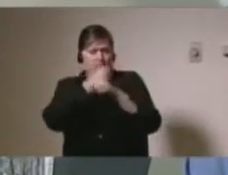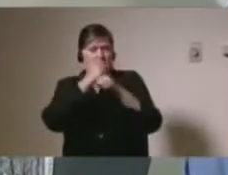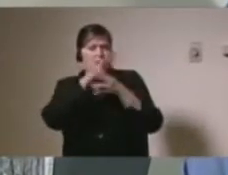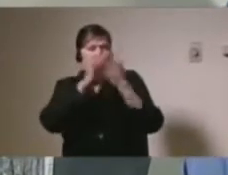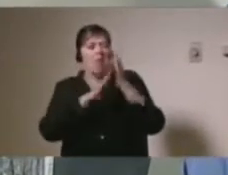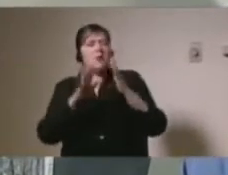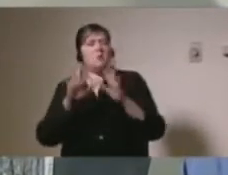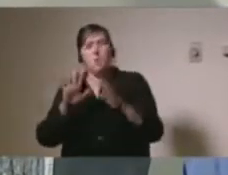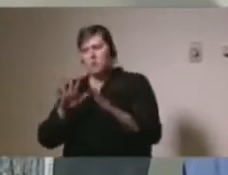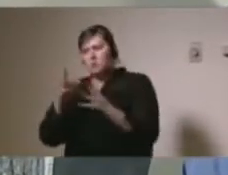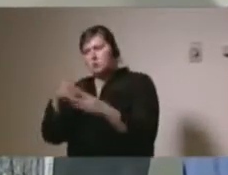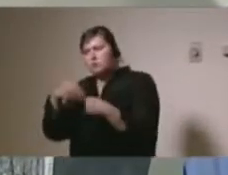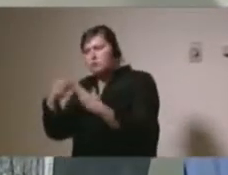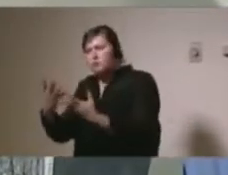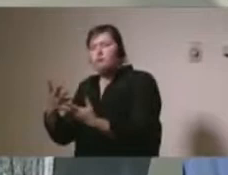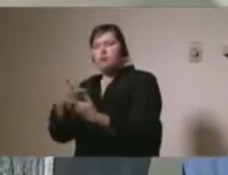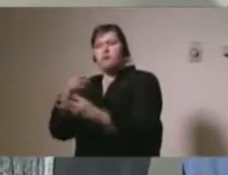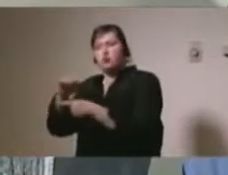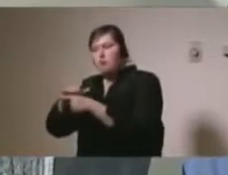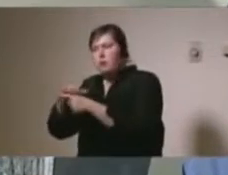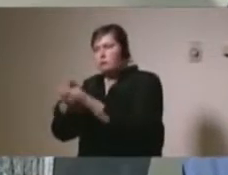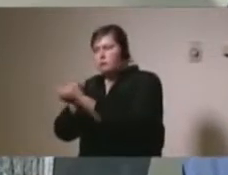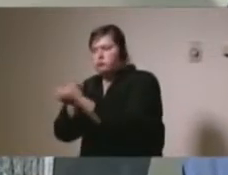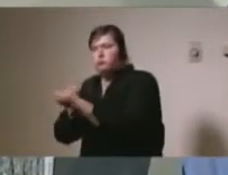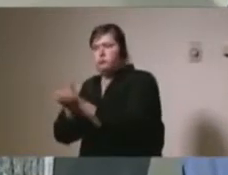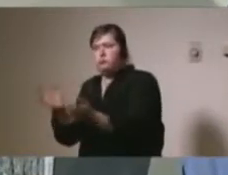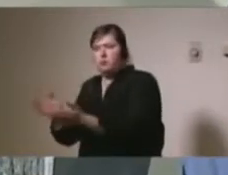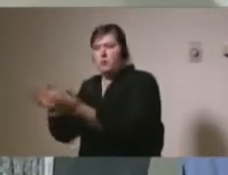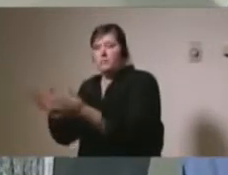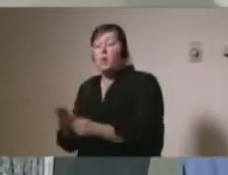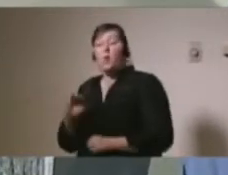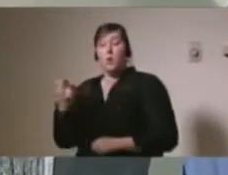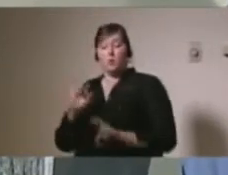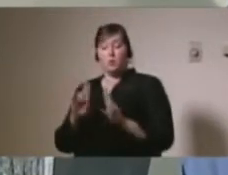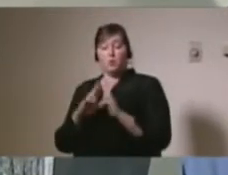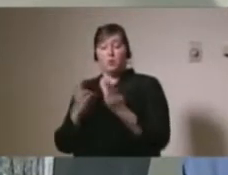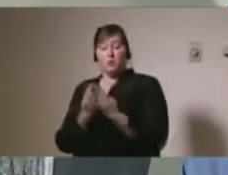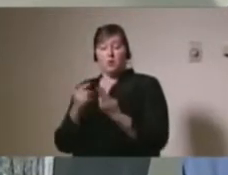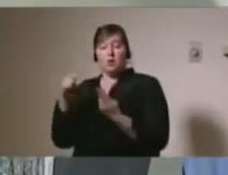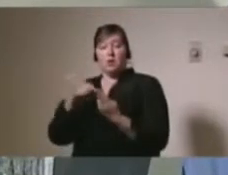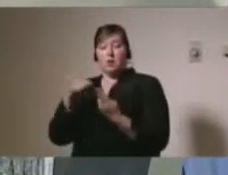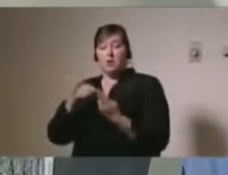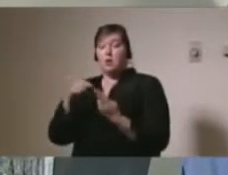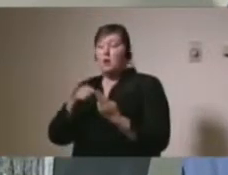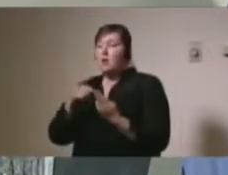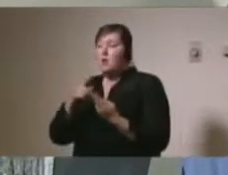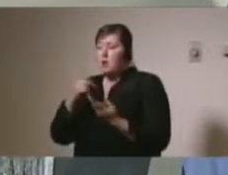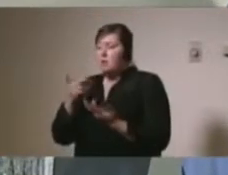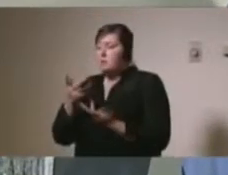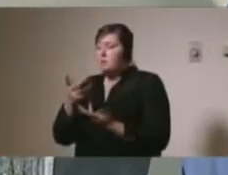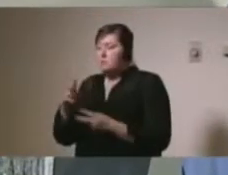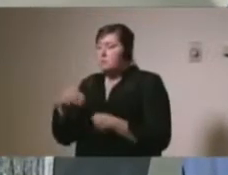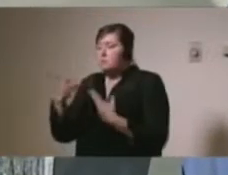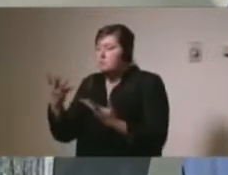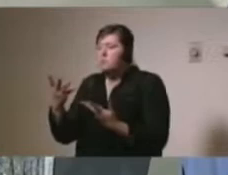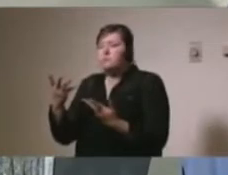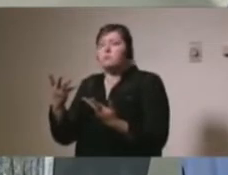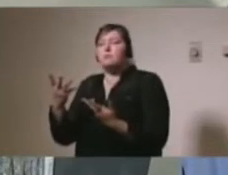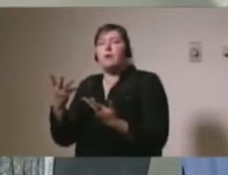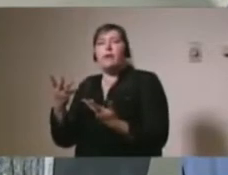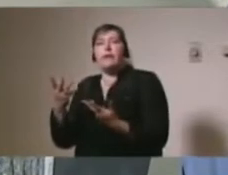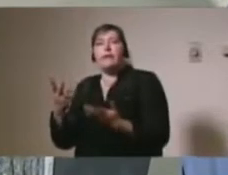on professional development, the union is also working to ensure that people can enjoy some professional